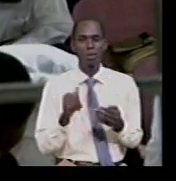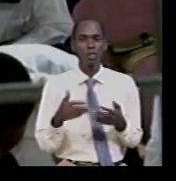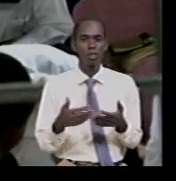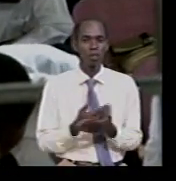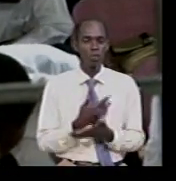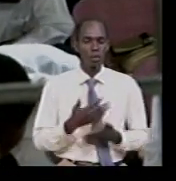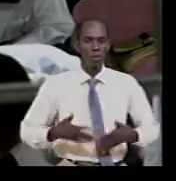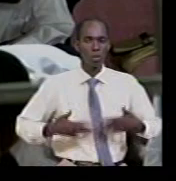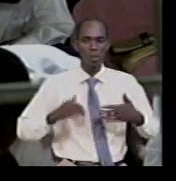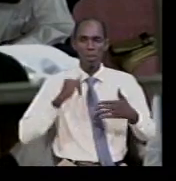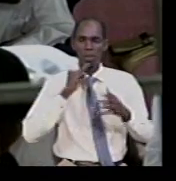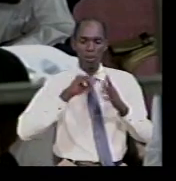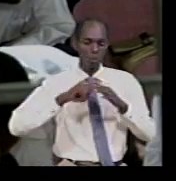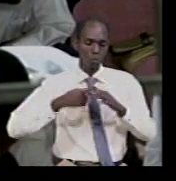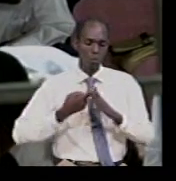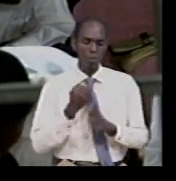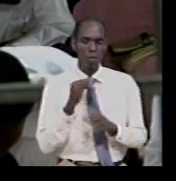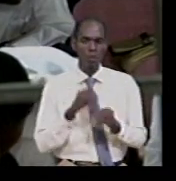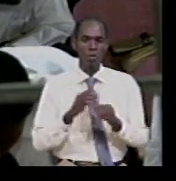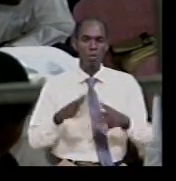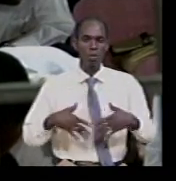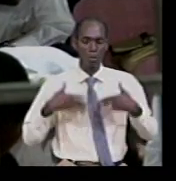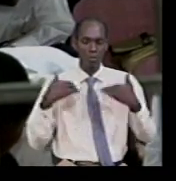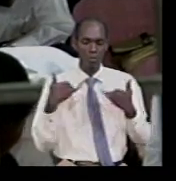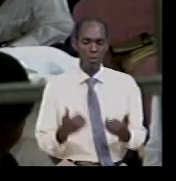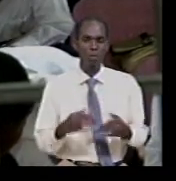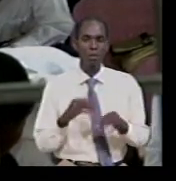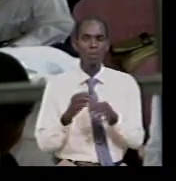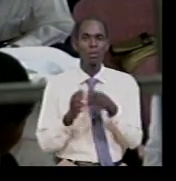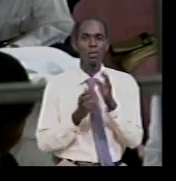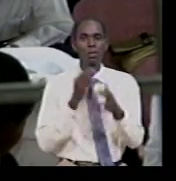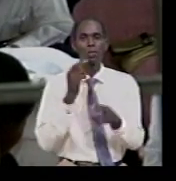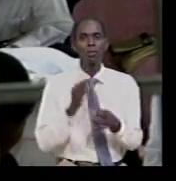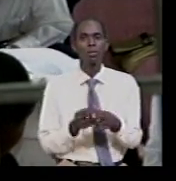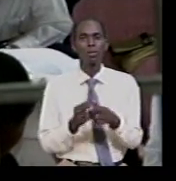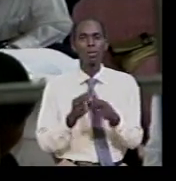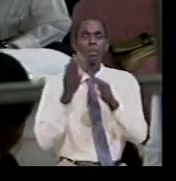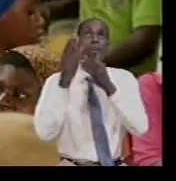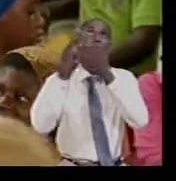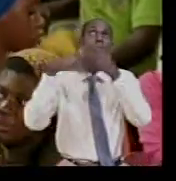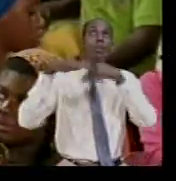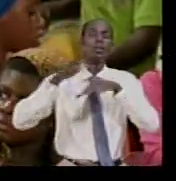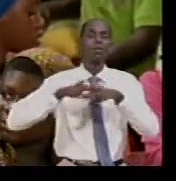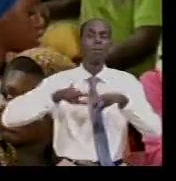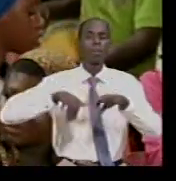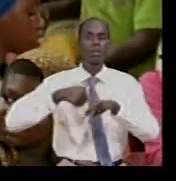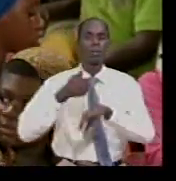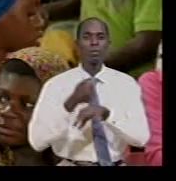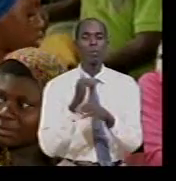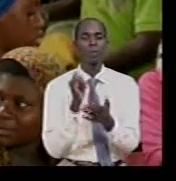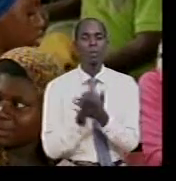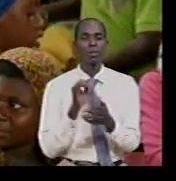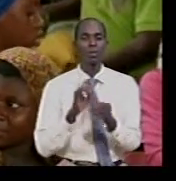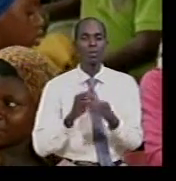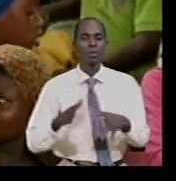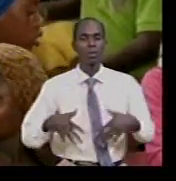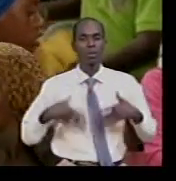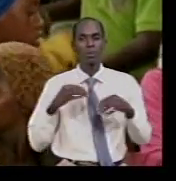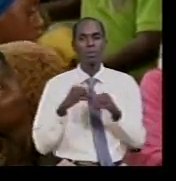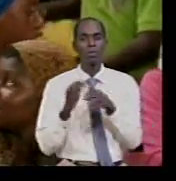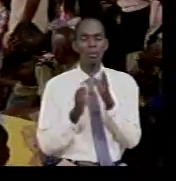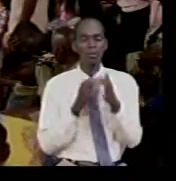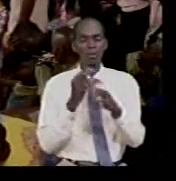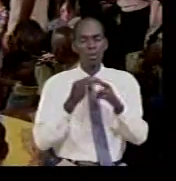life in Jesus' name. Father, in the mighty name of Jesus, our Lord, our Savior,